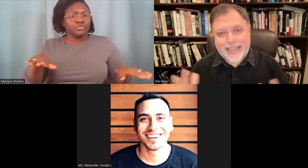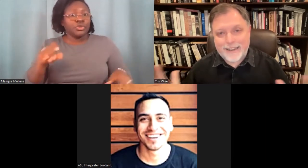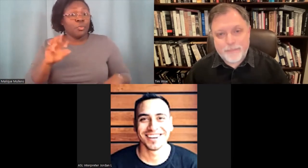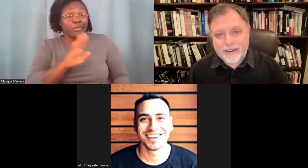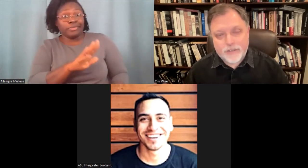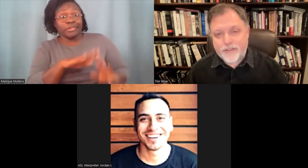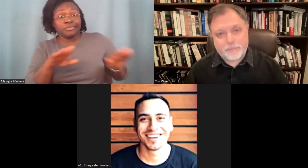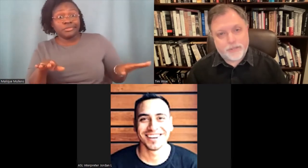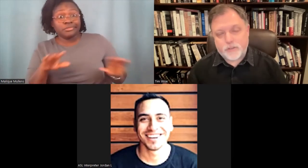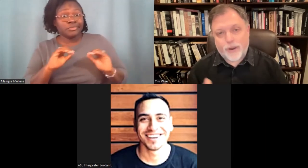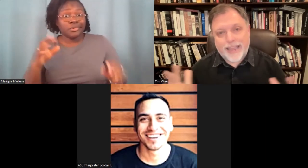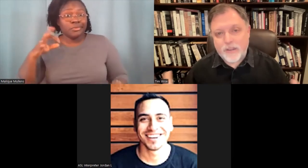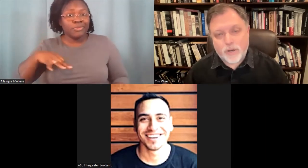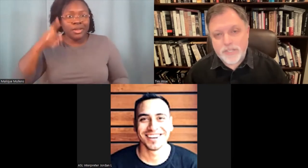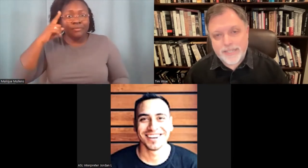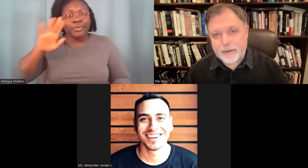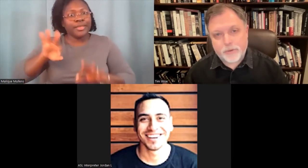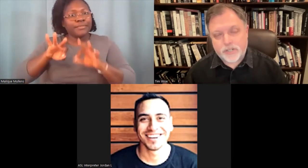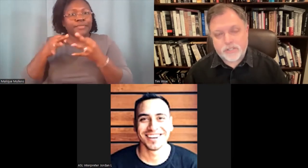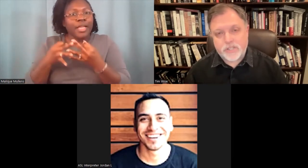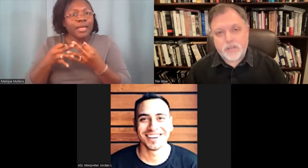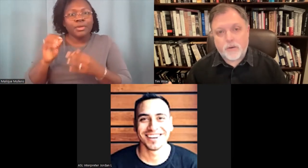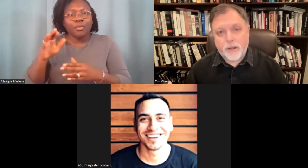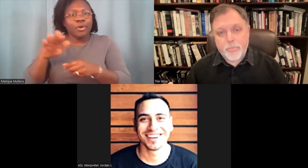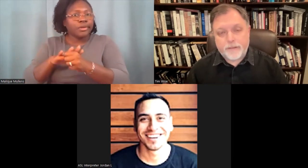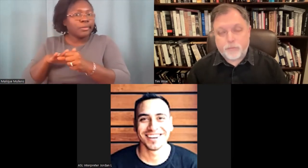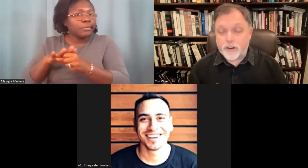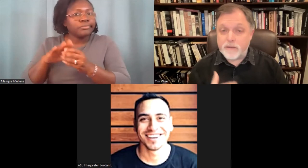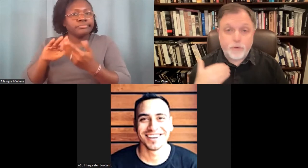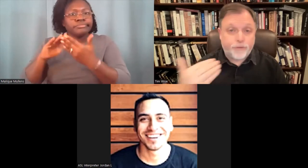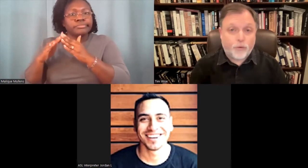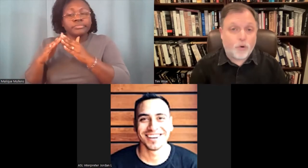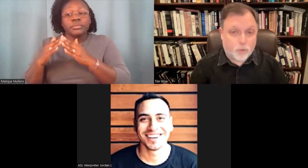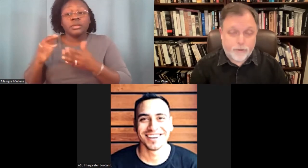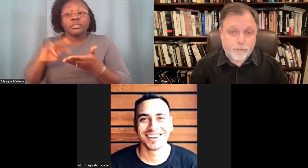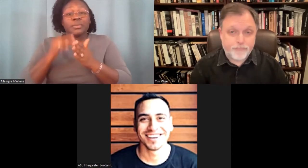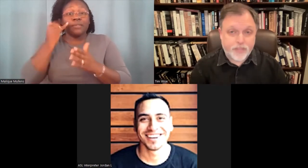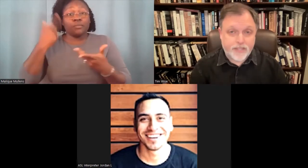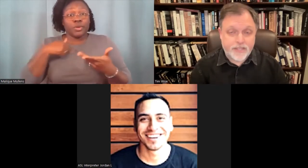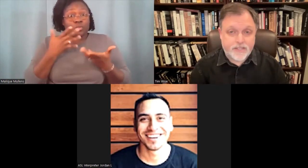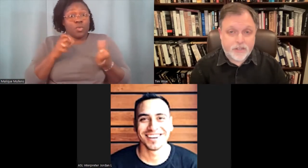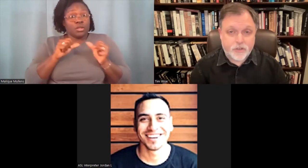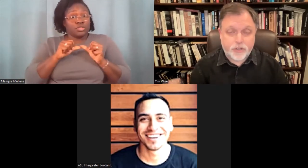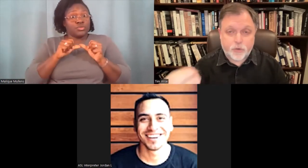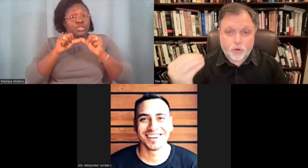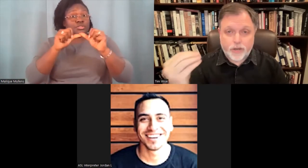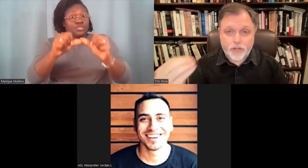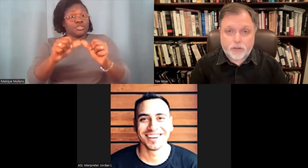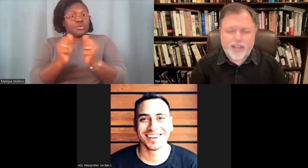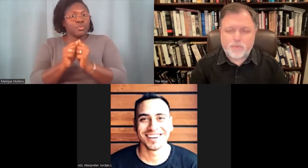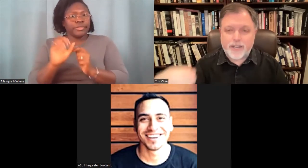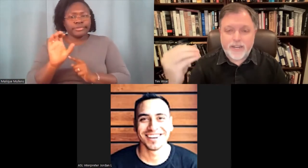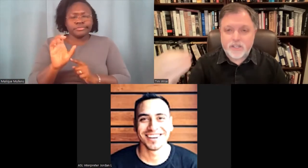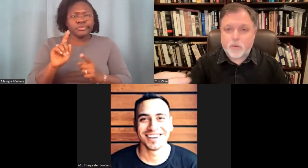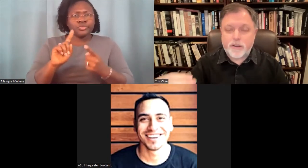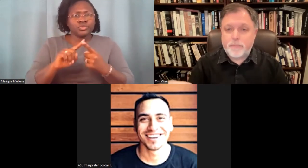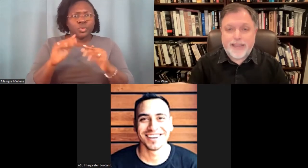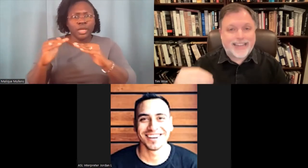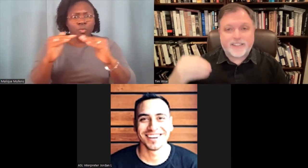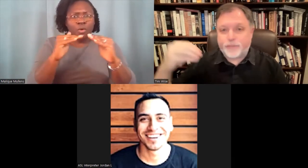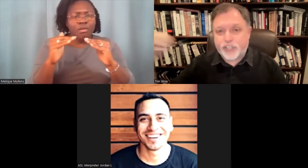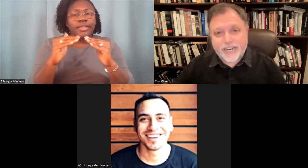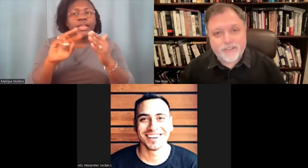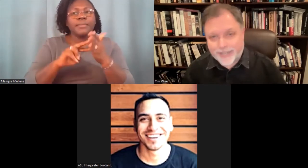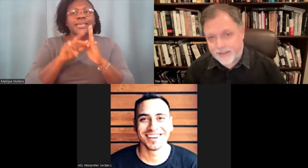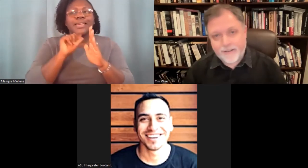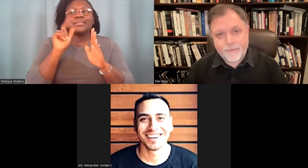benefit to anybody's families or anyone's neighborhoods. And so if we're going to move forward in this century toward racial equity, it isn't going to be an